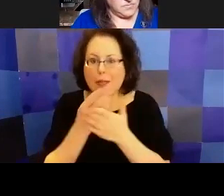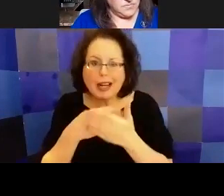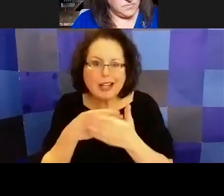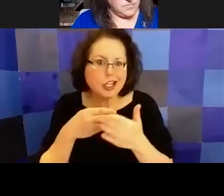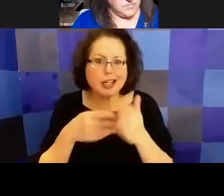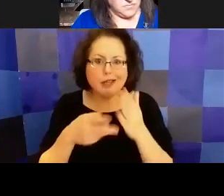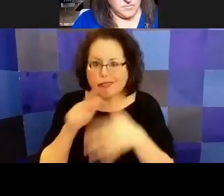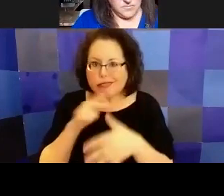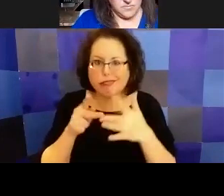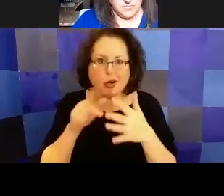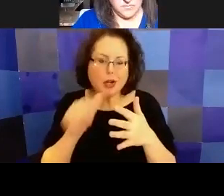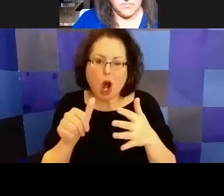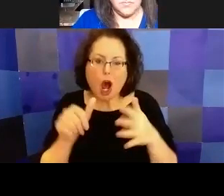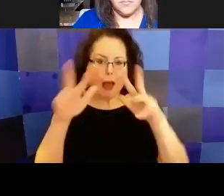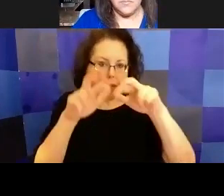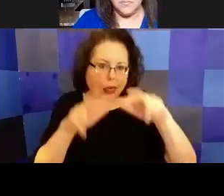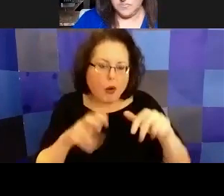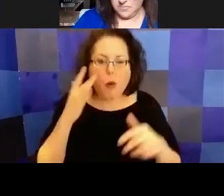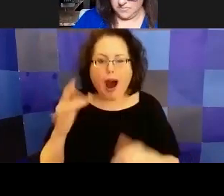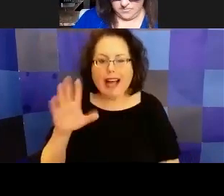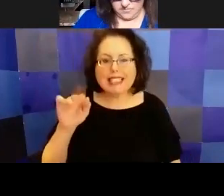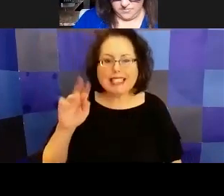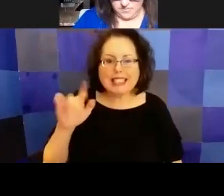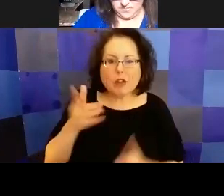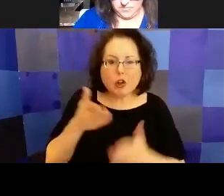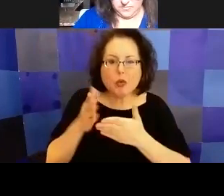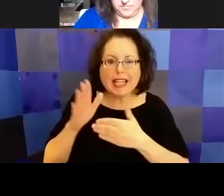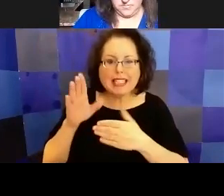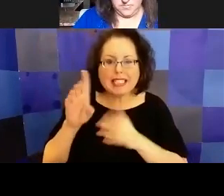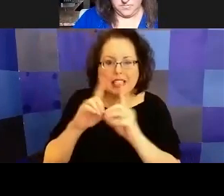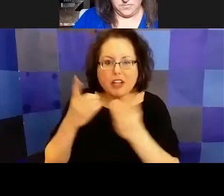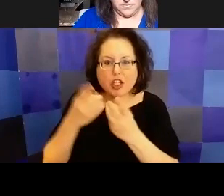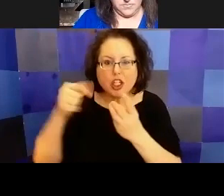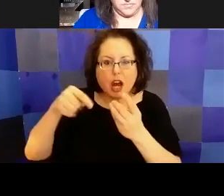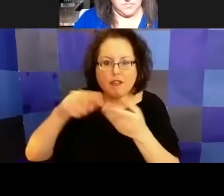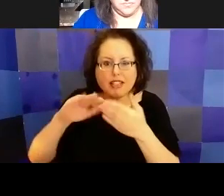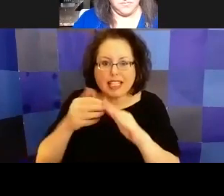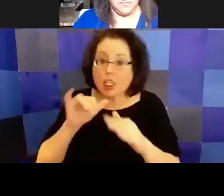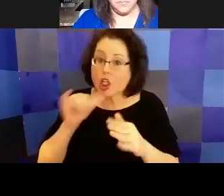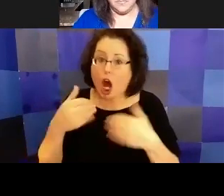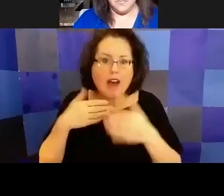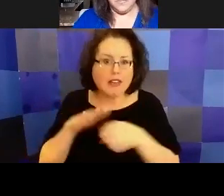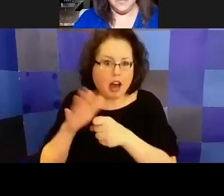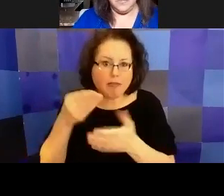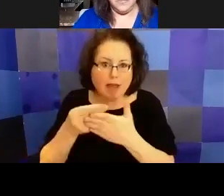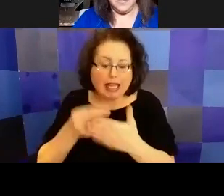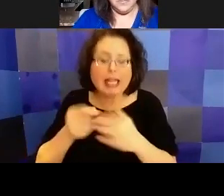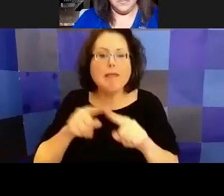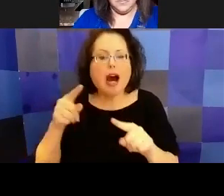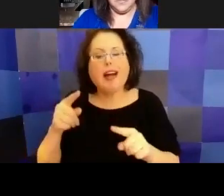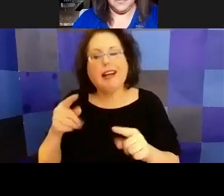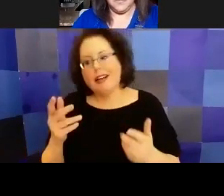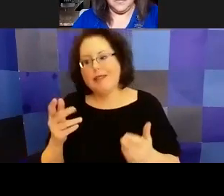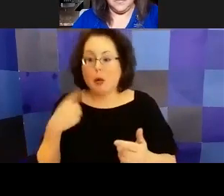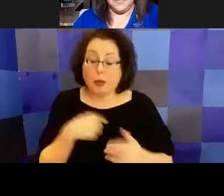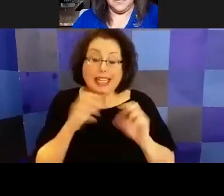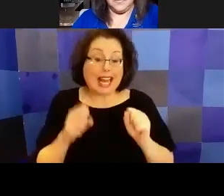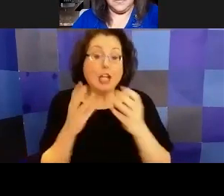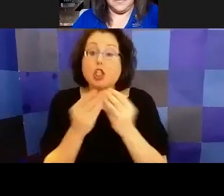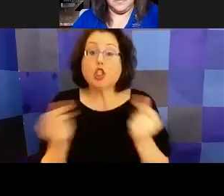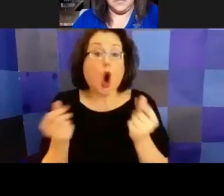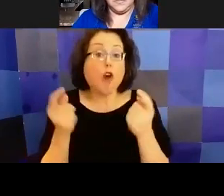and why the civil rights division of the city is underfunded. You also don't have to because we can solve this quickly and